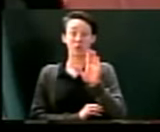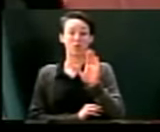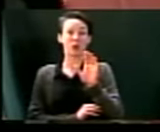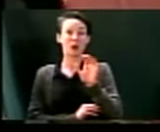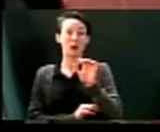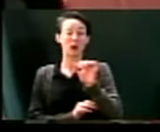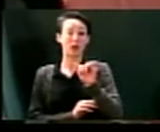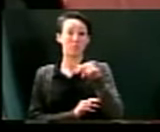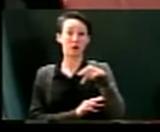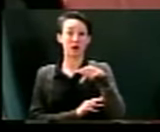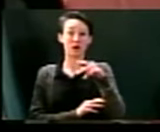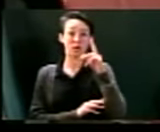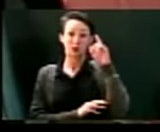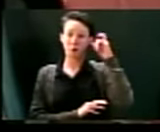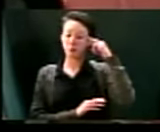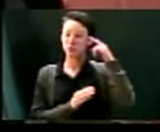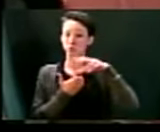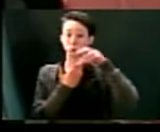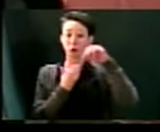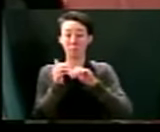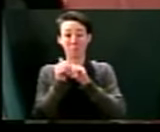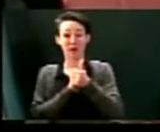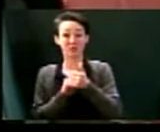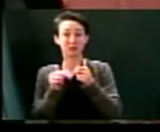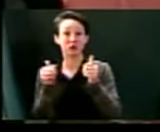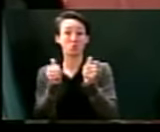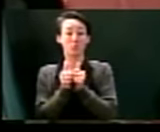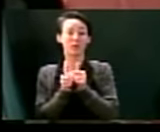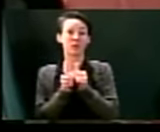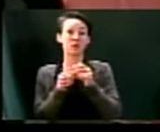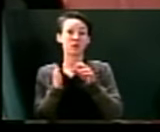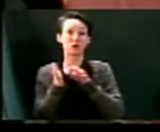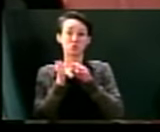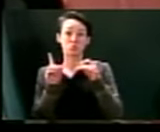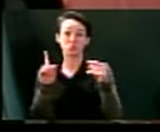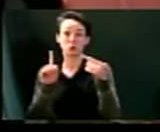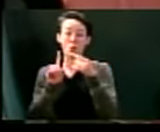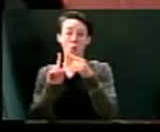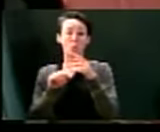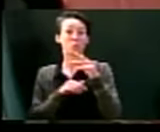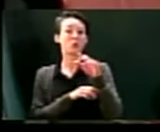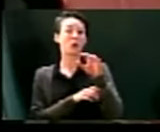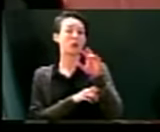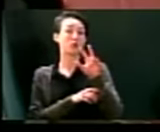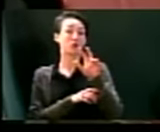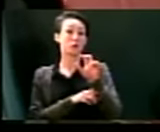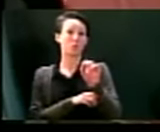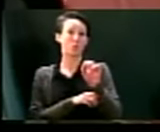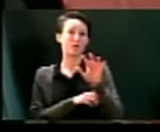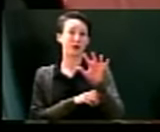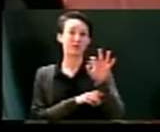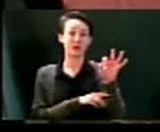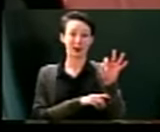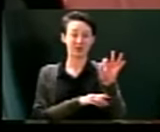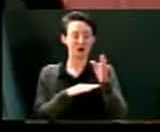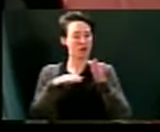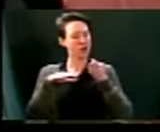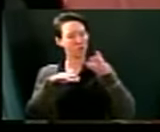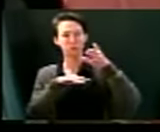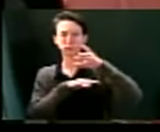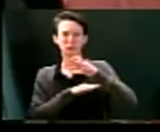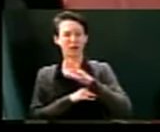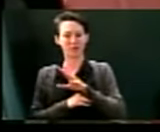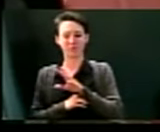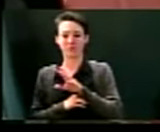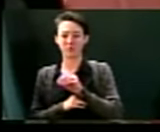AP exams with a score of 3.59, which is way beyond the national average of 50% and a score